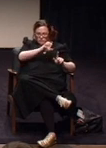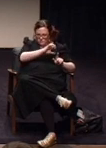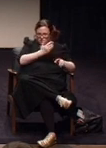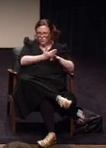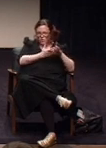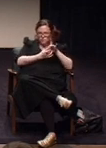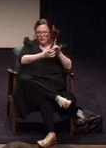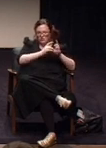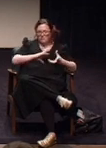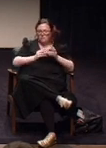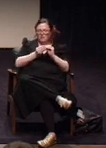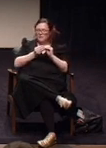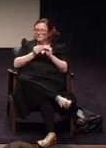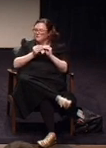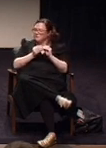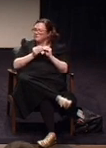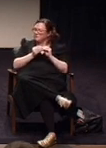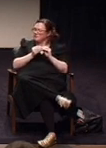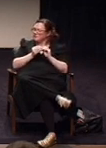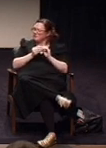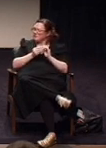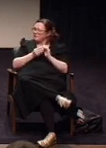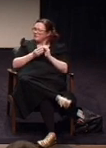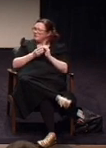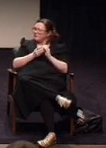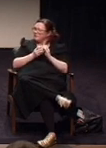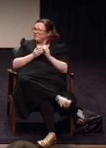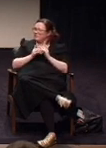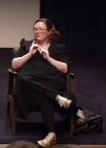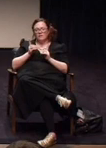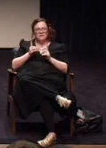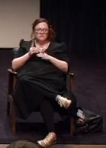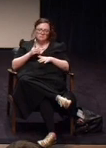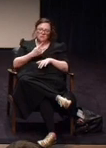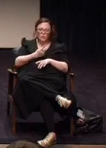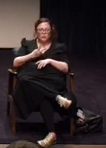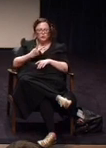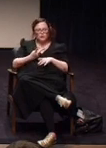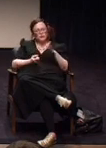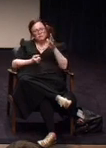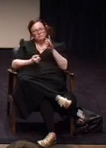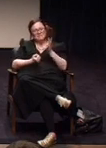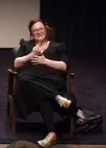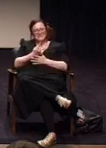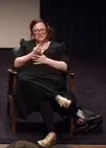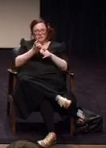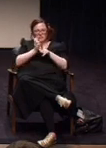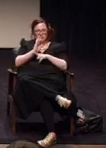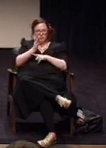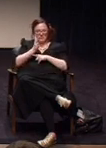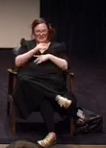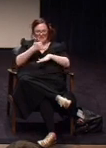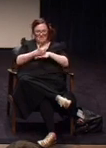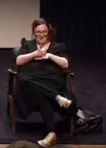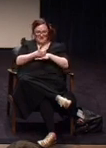And we go first to the basic incident, 112 incident tree, and starting by